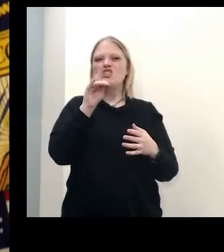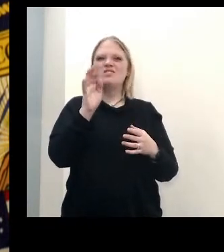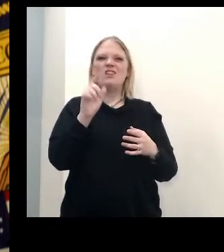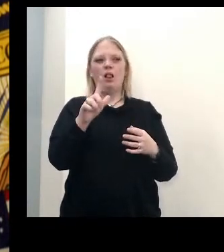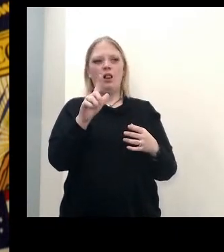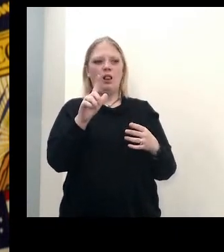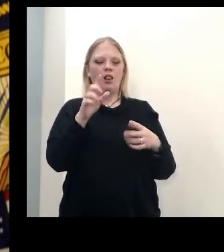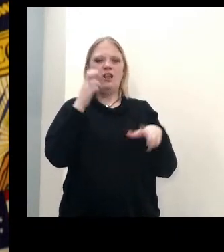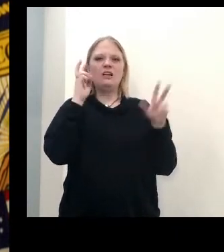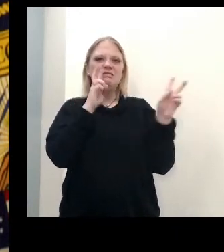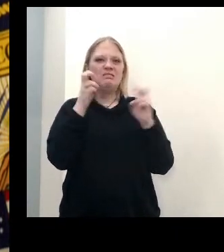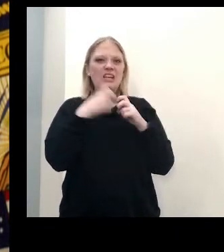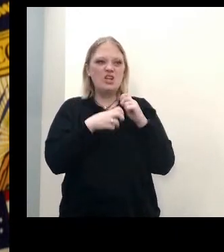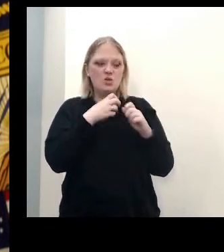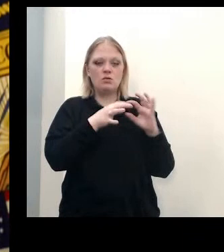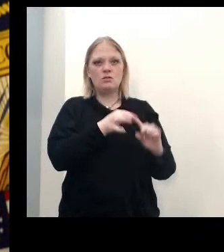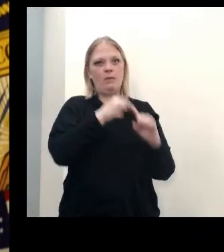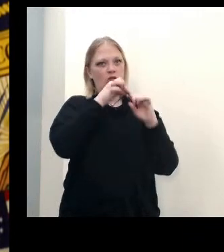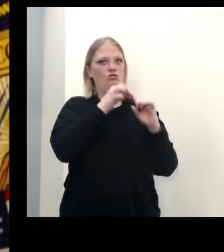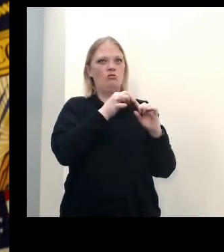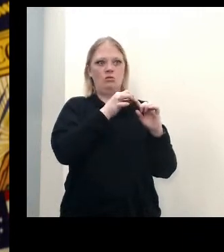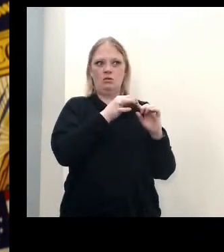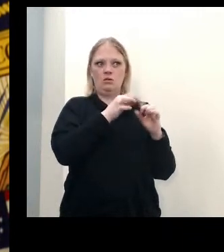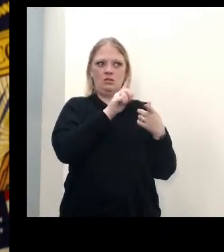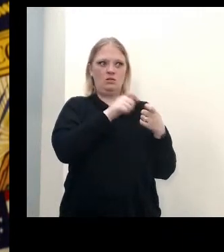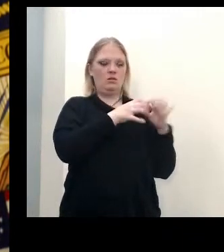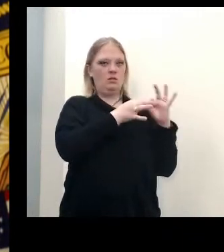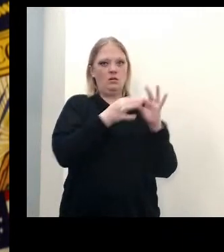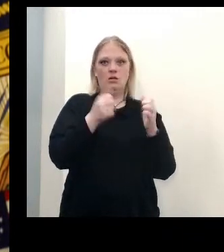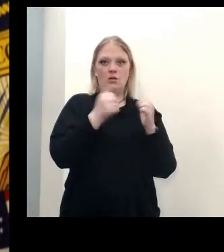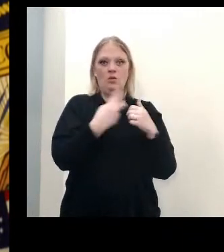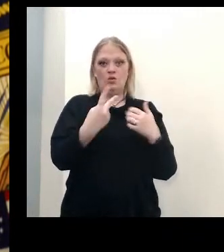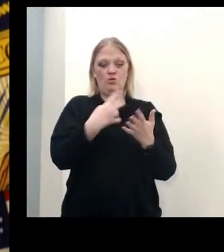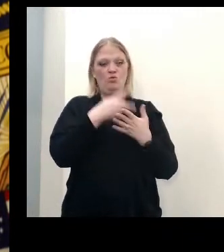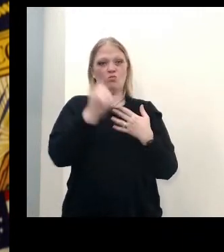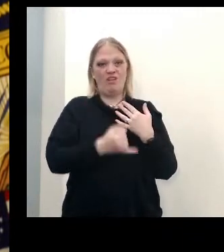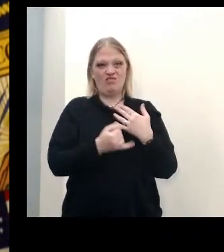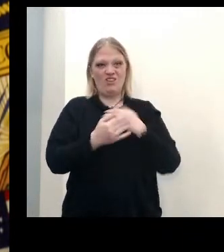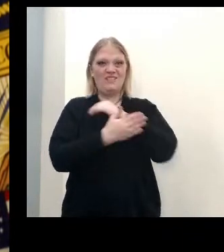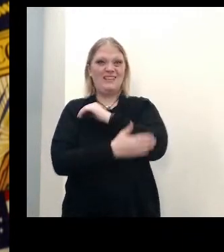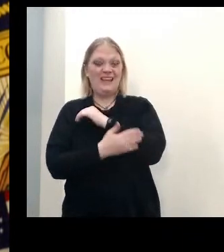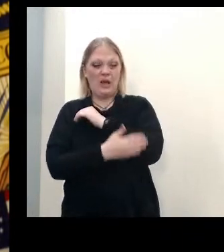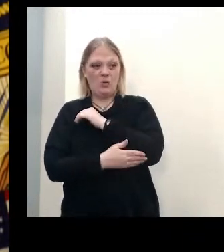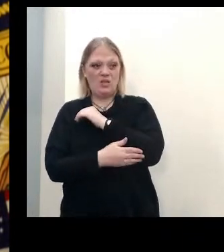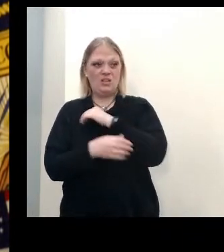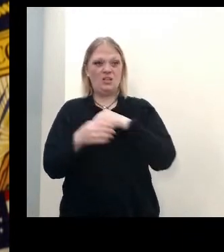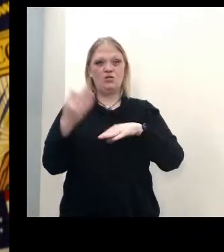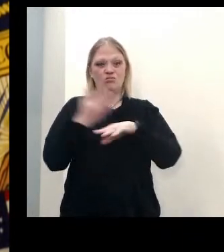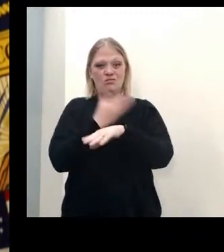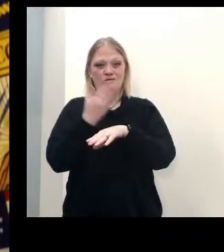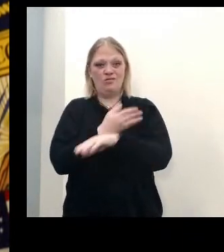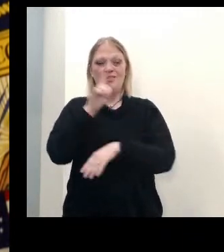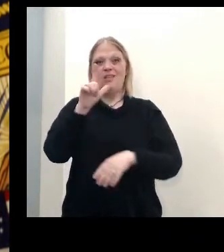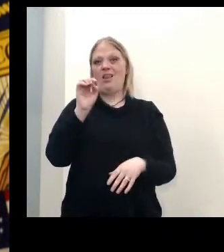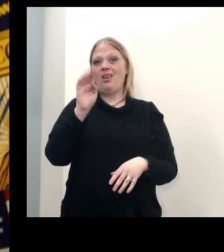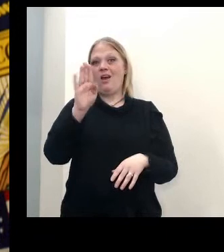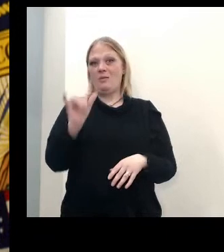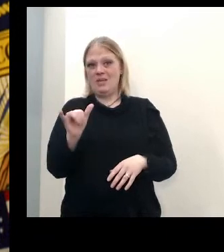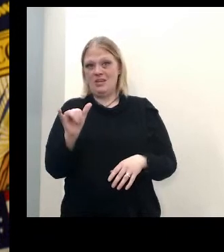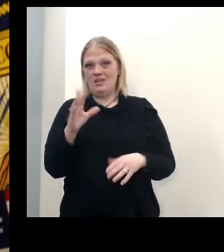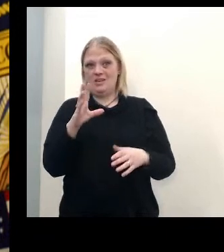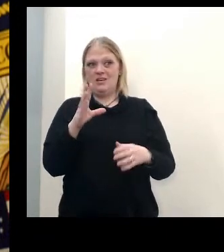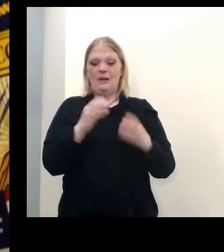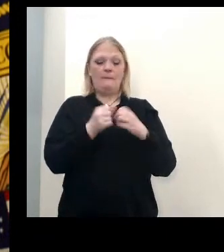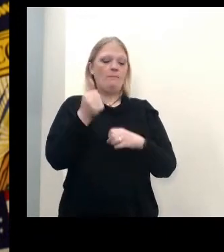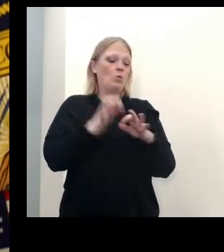with, especially associated with the two projects, the county's project to redo the lobby, and